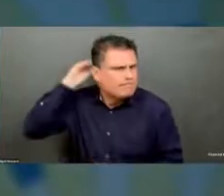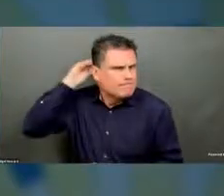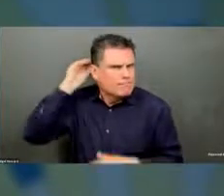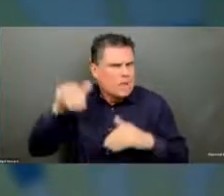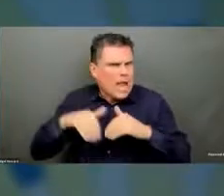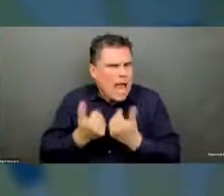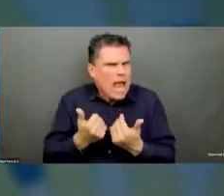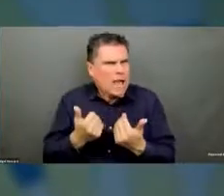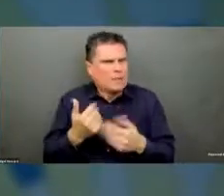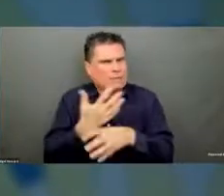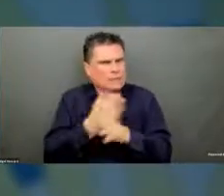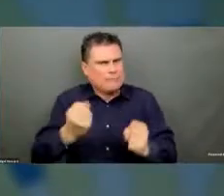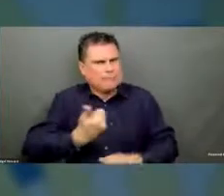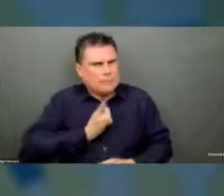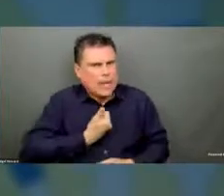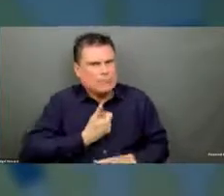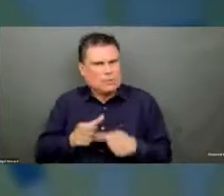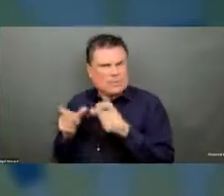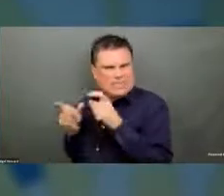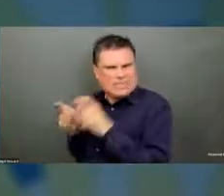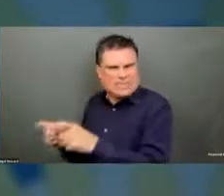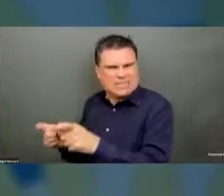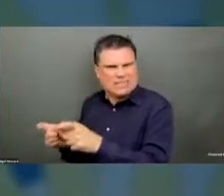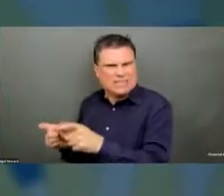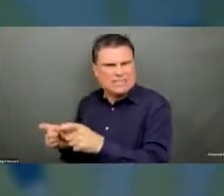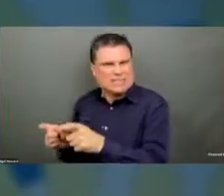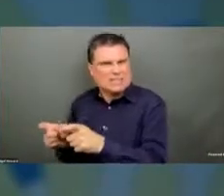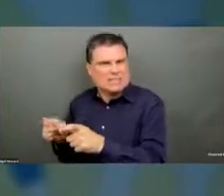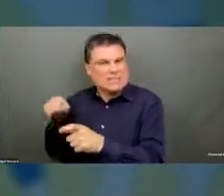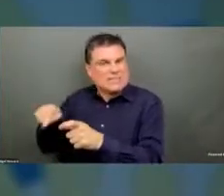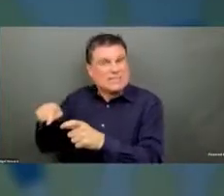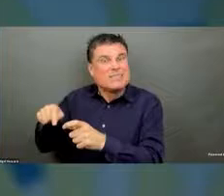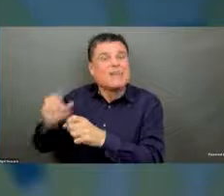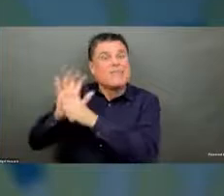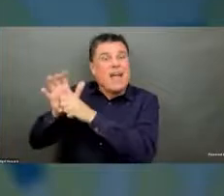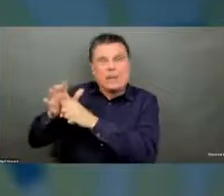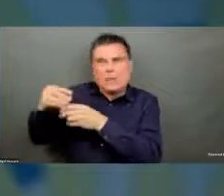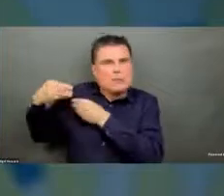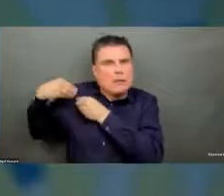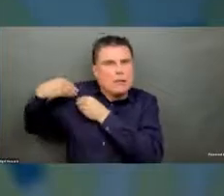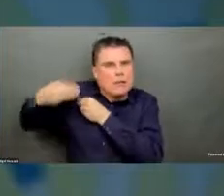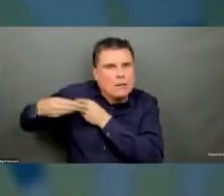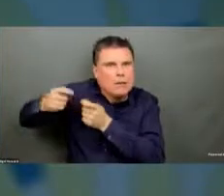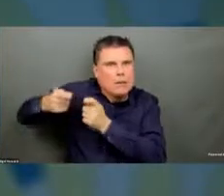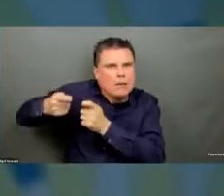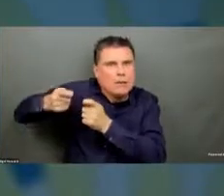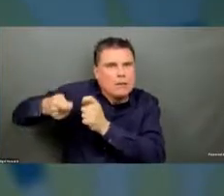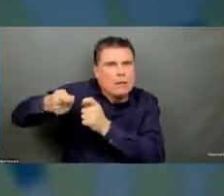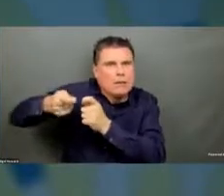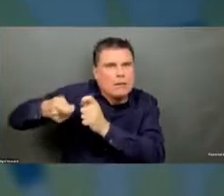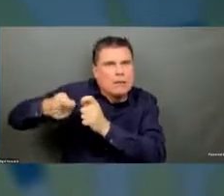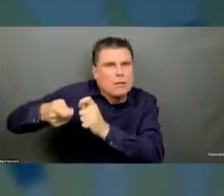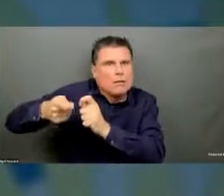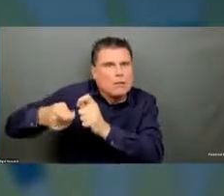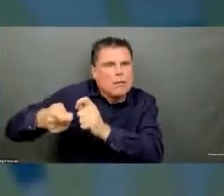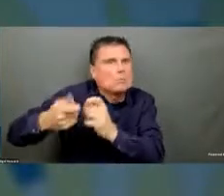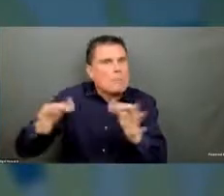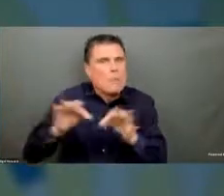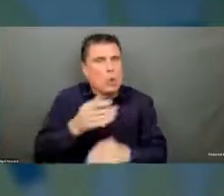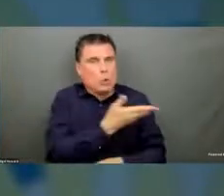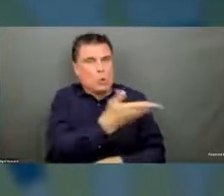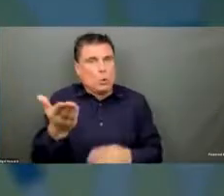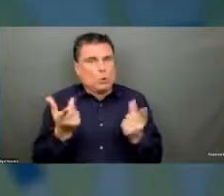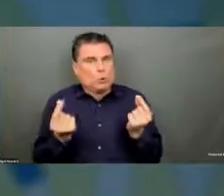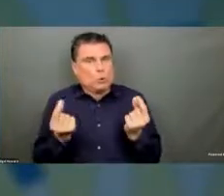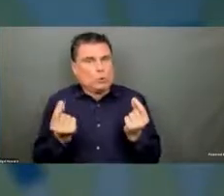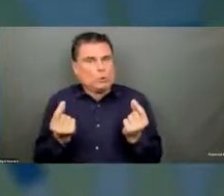to pay attention to those situations where transmission is more common, and that's indoor settings, when we're close together with people,